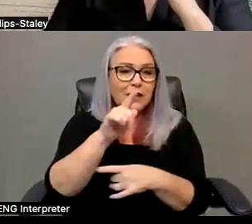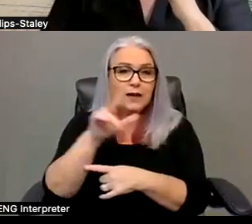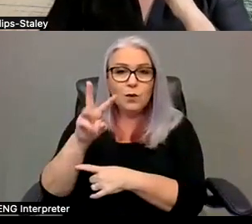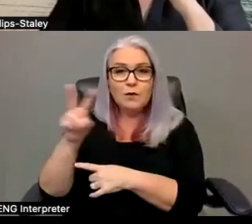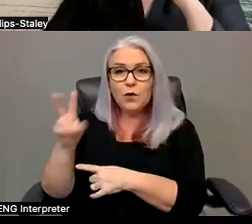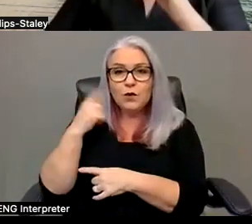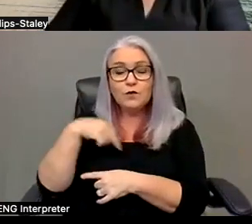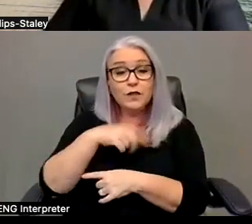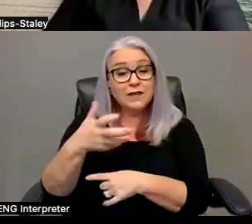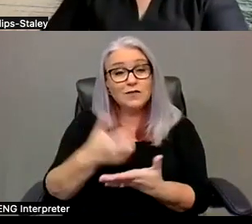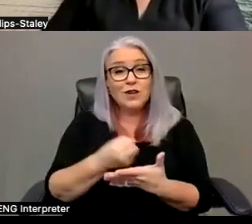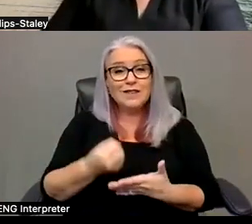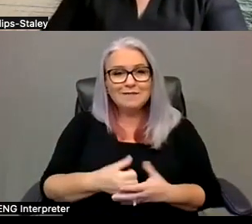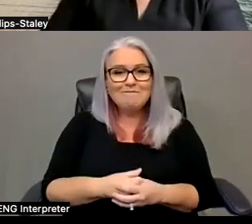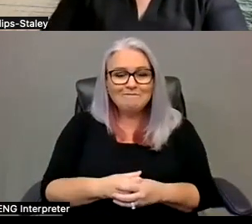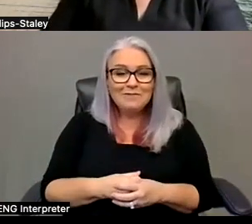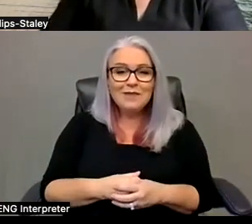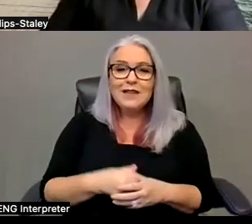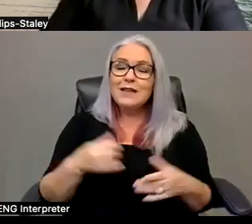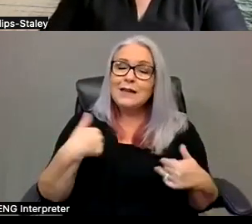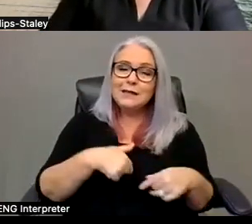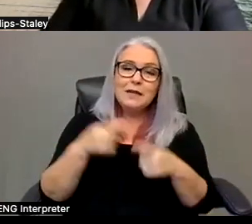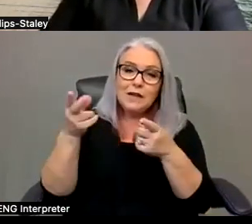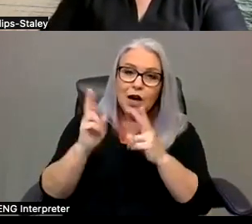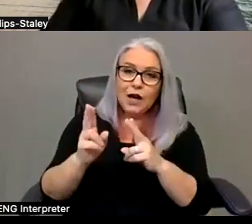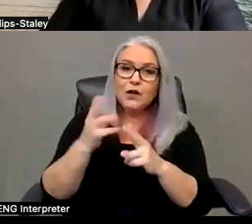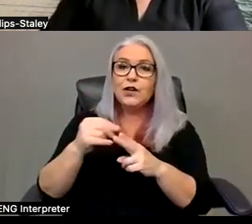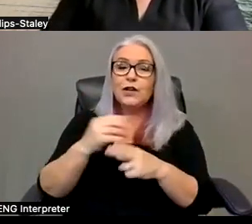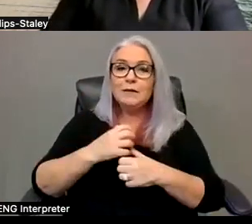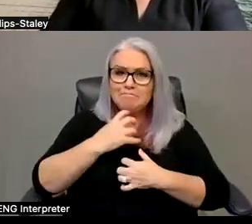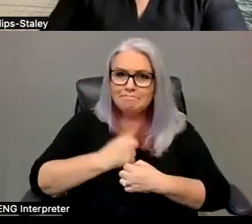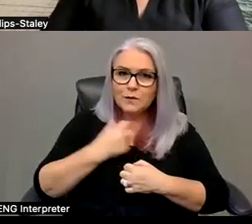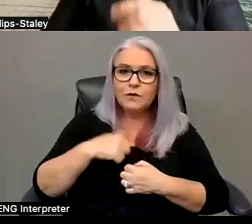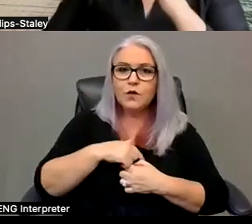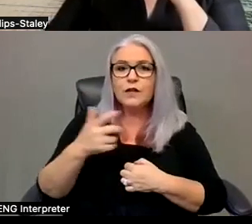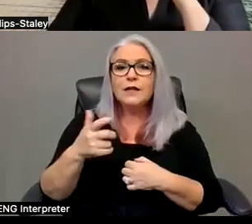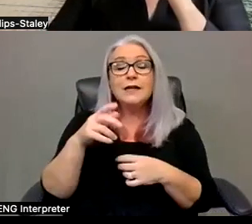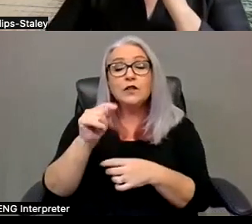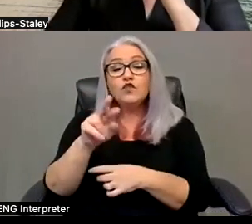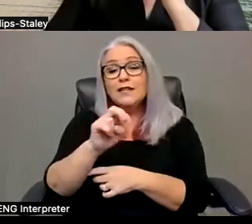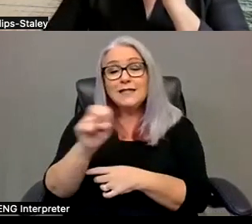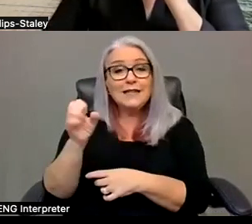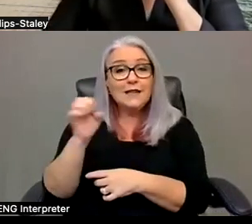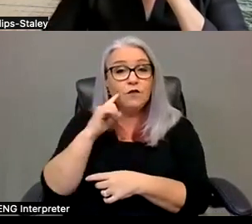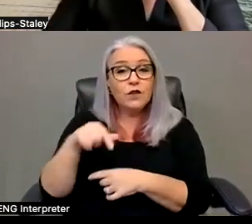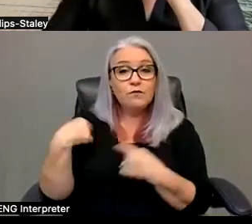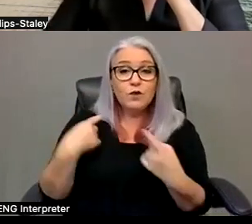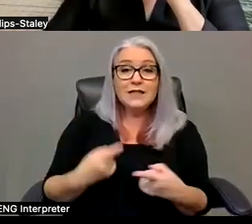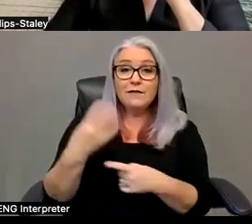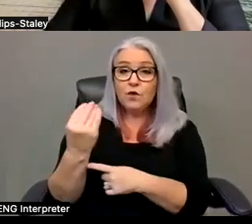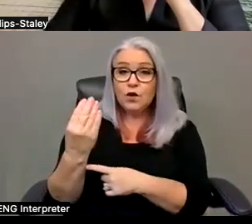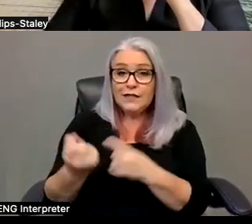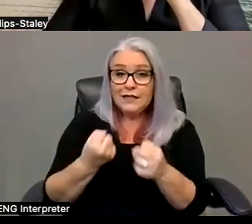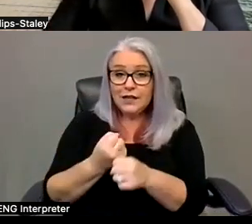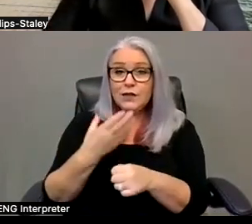opportunity. First, let me start off by saying it's been an honor and a privilege to have served as Tarrytown Village Trustee for the past 14 years and Deputy